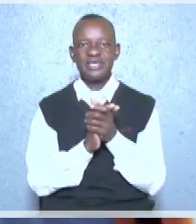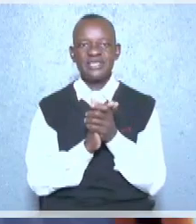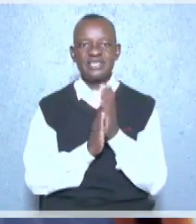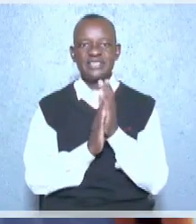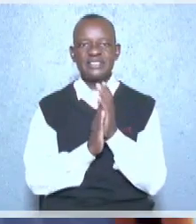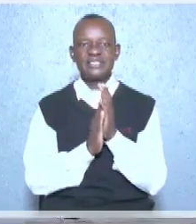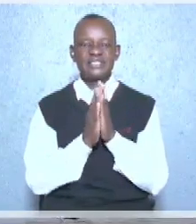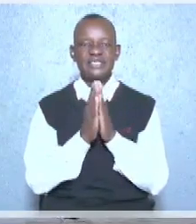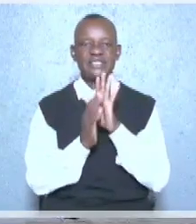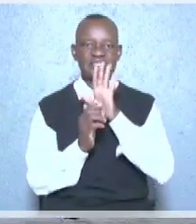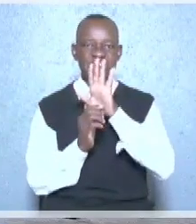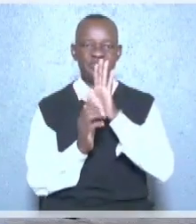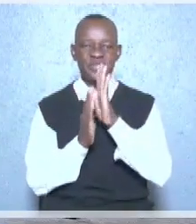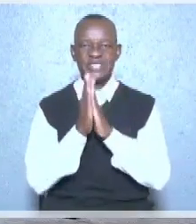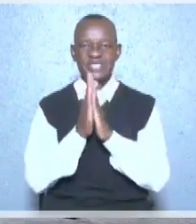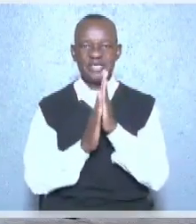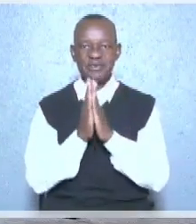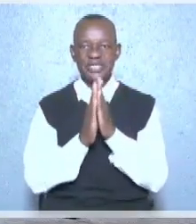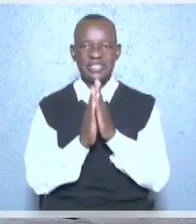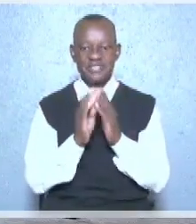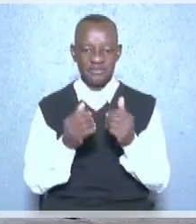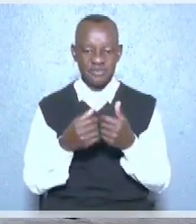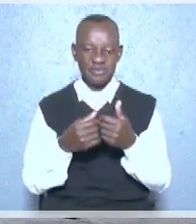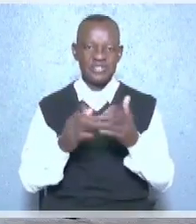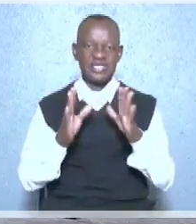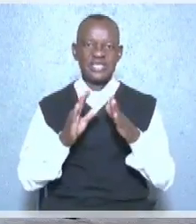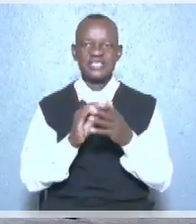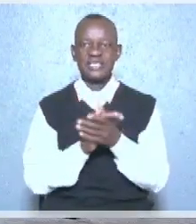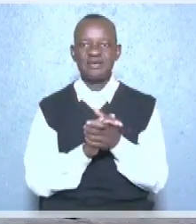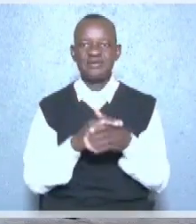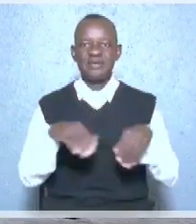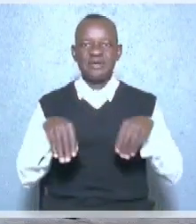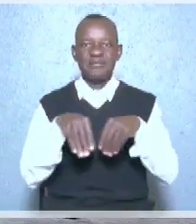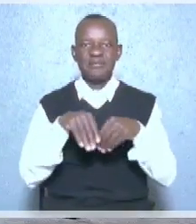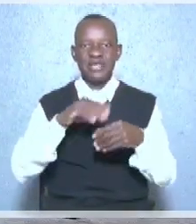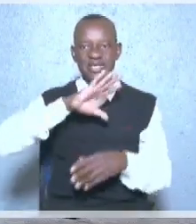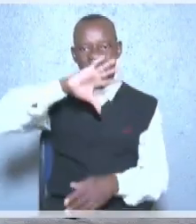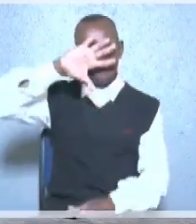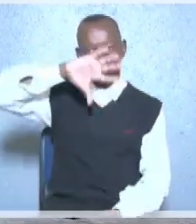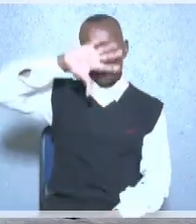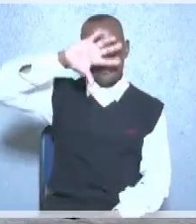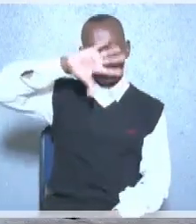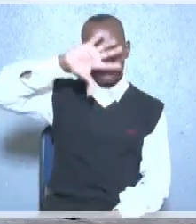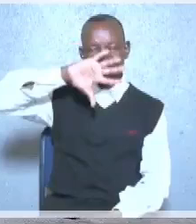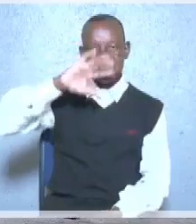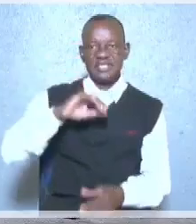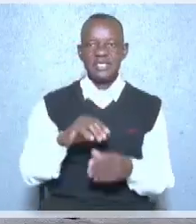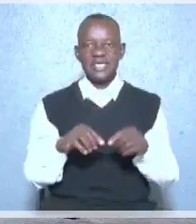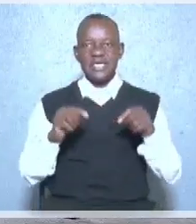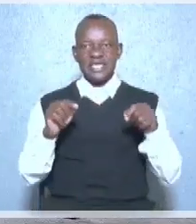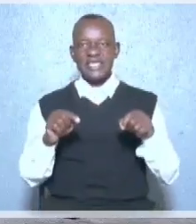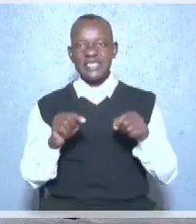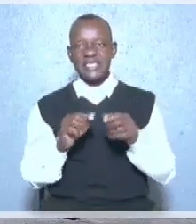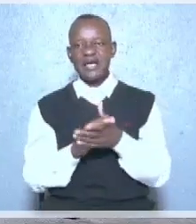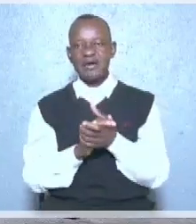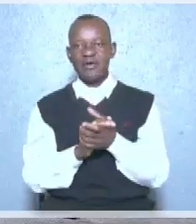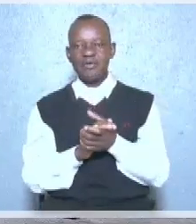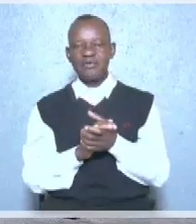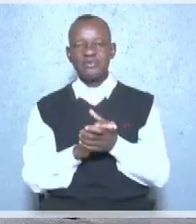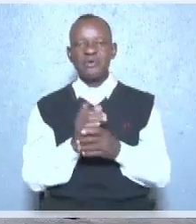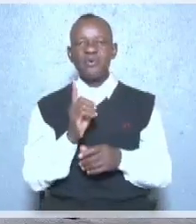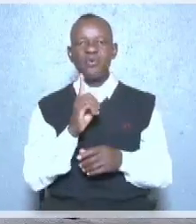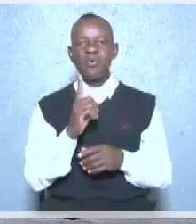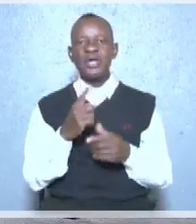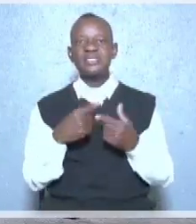our socioeconomic situation in the majority of, you know, African families, it's like, what are you going to do, you know, making films? They want you to become a doctor,